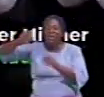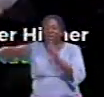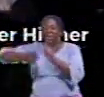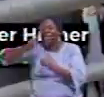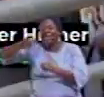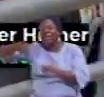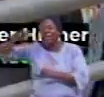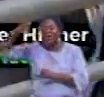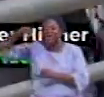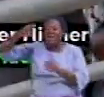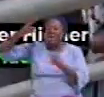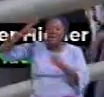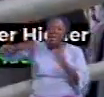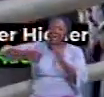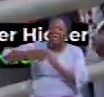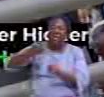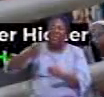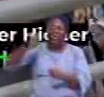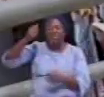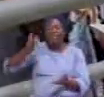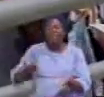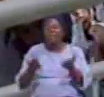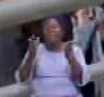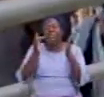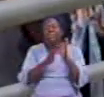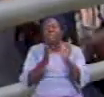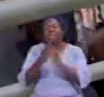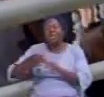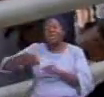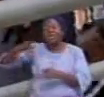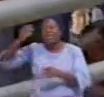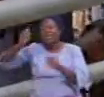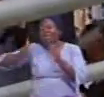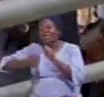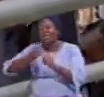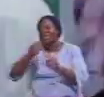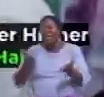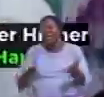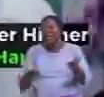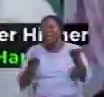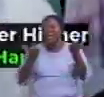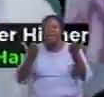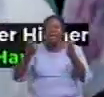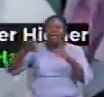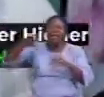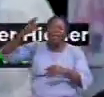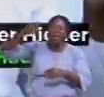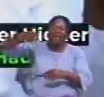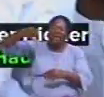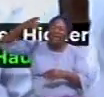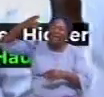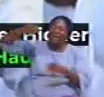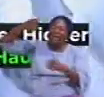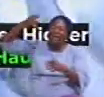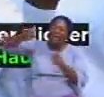higher, higher, higher, higher, higher, higher, higher, higher, higher, higher, higher, higher, higher, higher, higher,